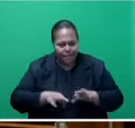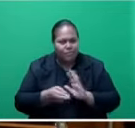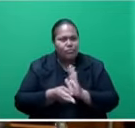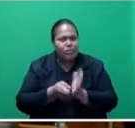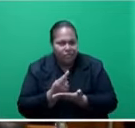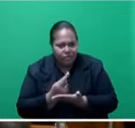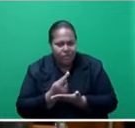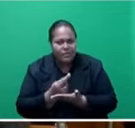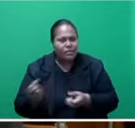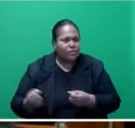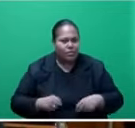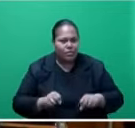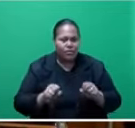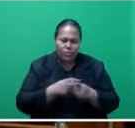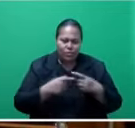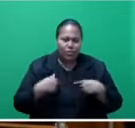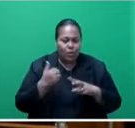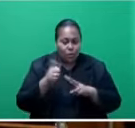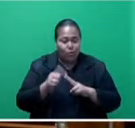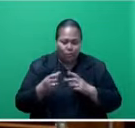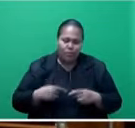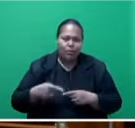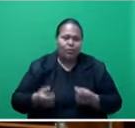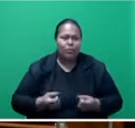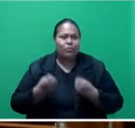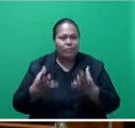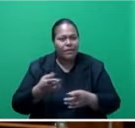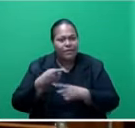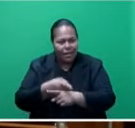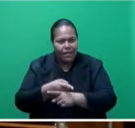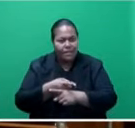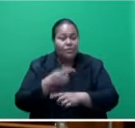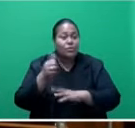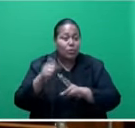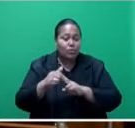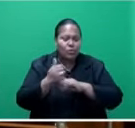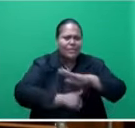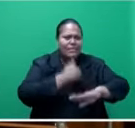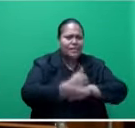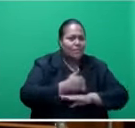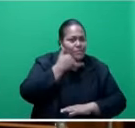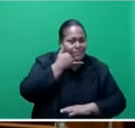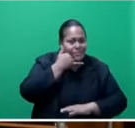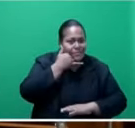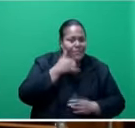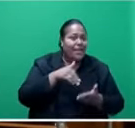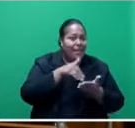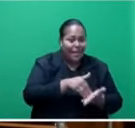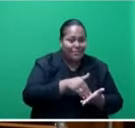guidance. Mr. Speaker, sir, we also have set up a dedicated hotline, a helpline, which is